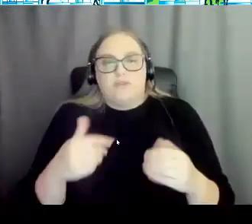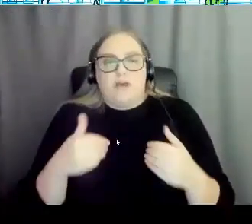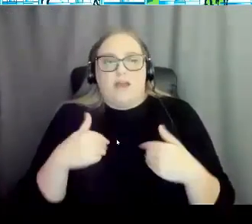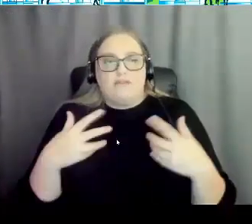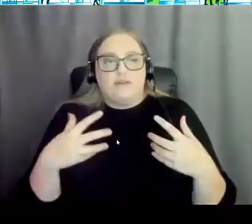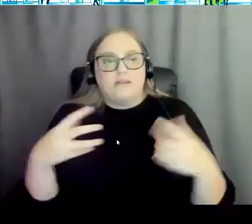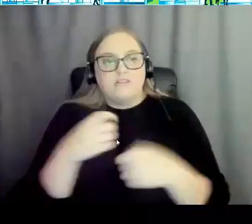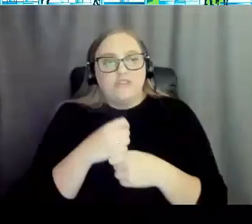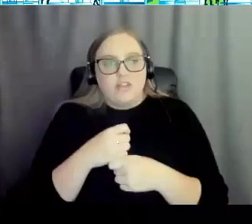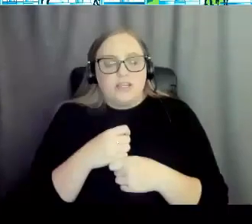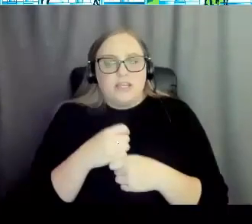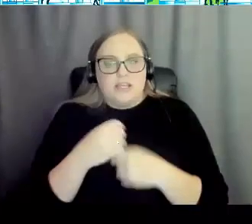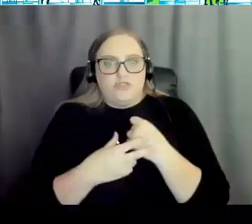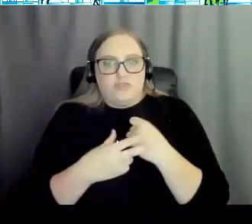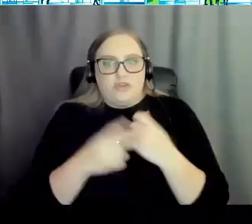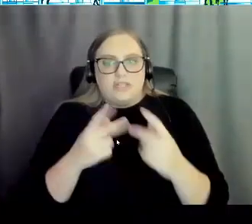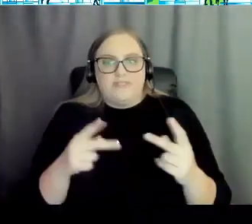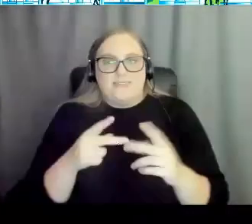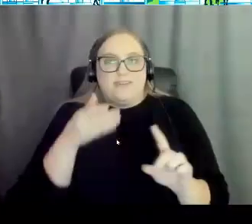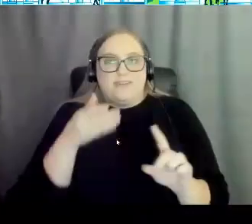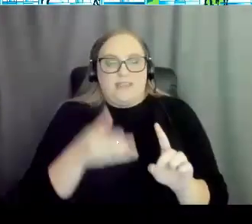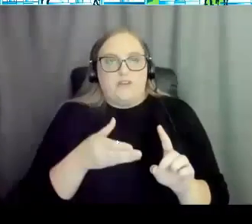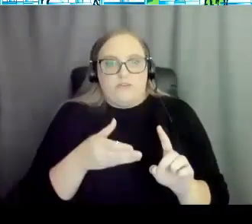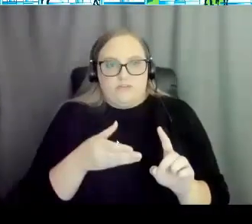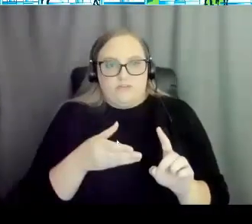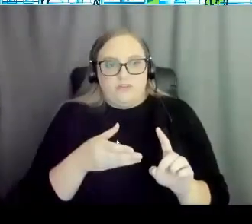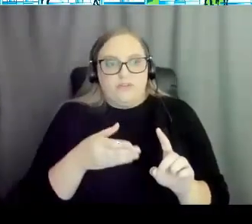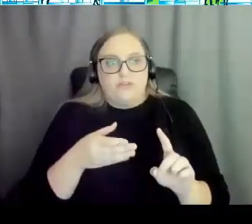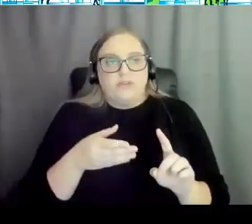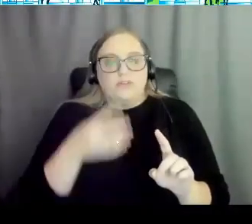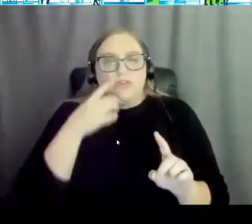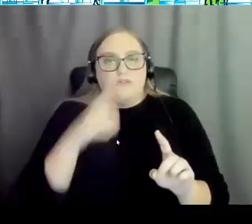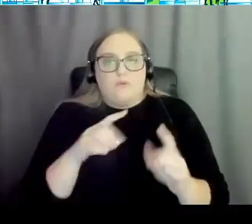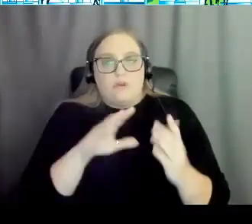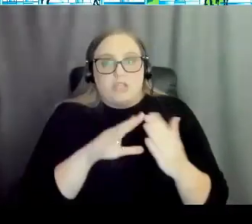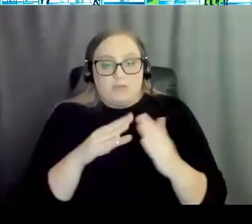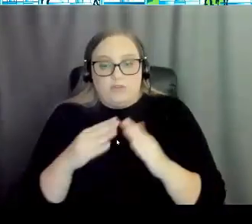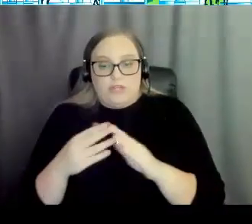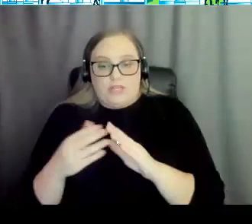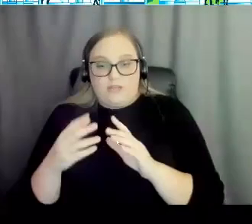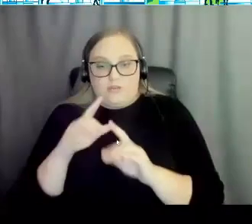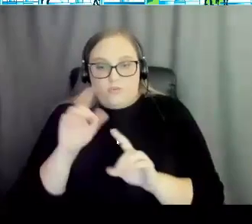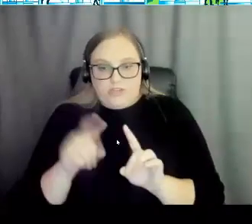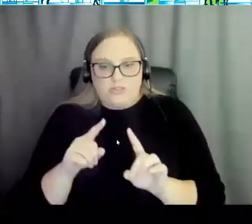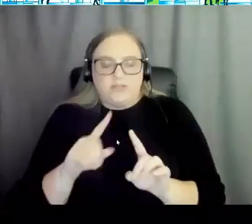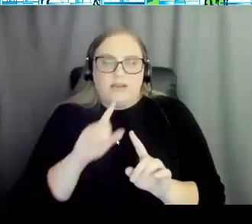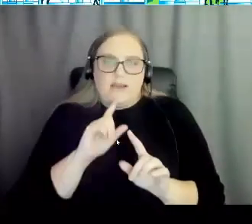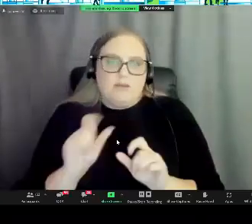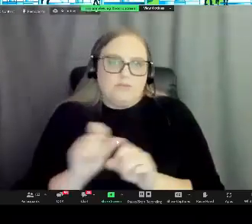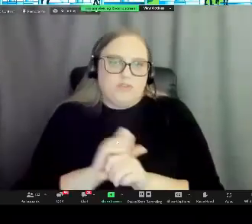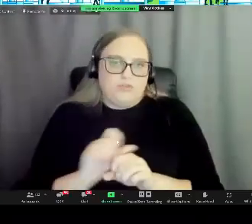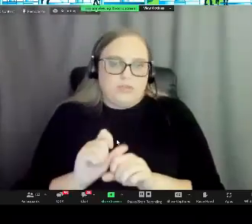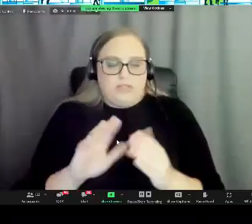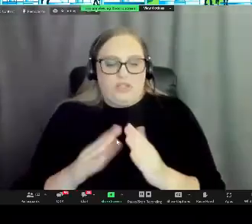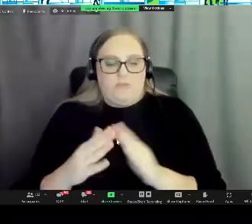interim storage facility there. And as far as the community question goes, absolutely, the community